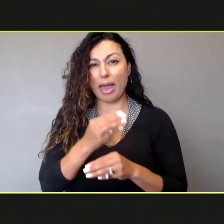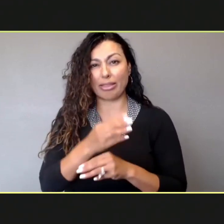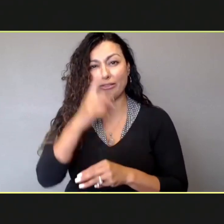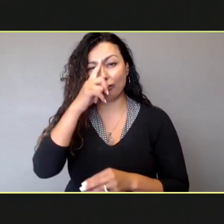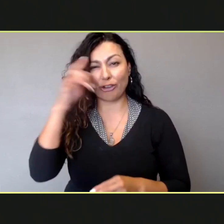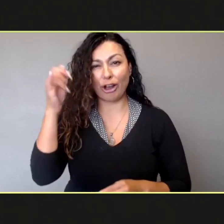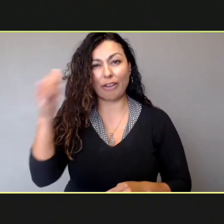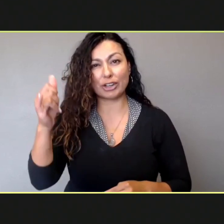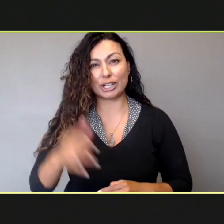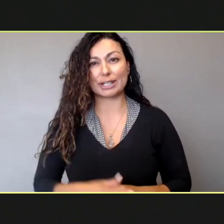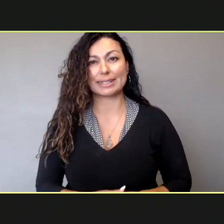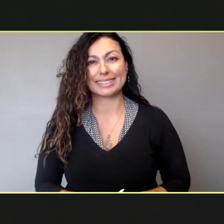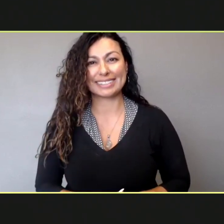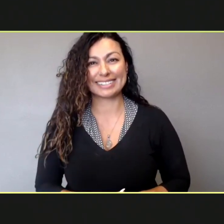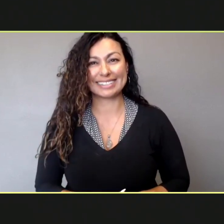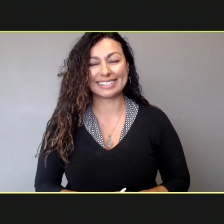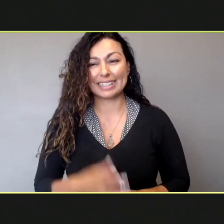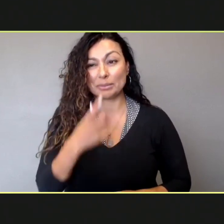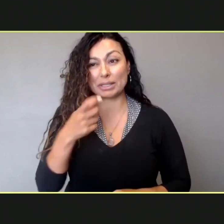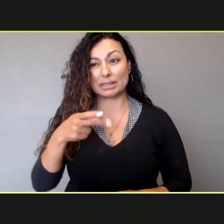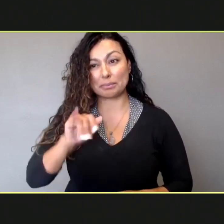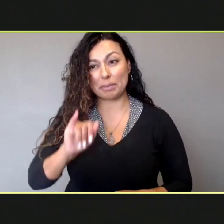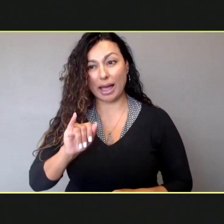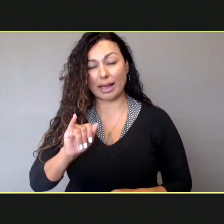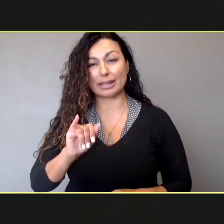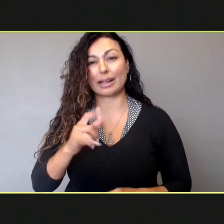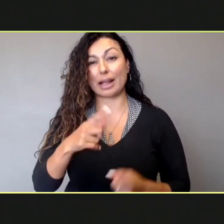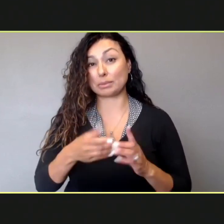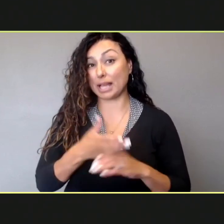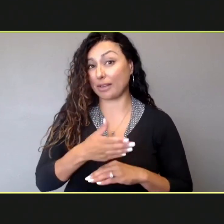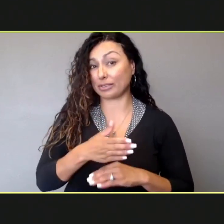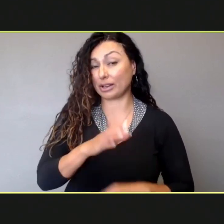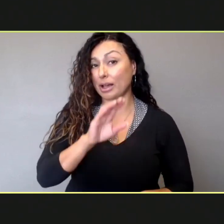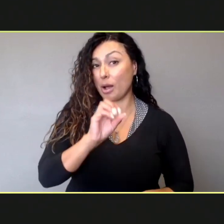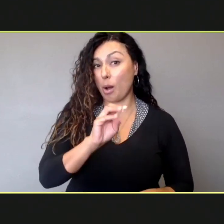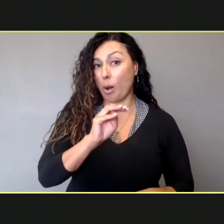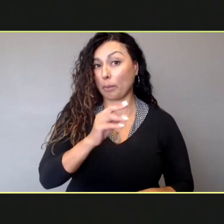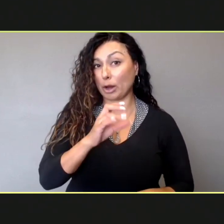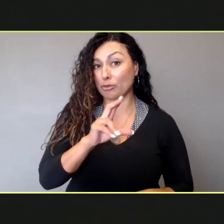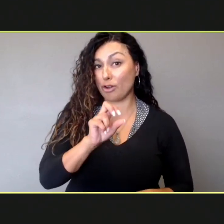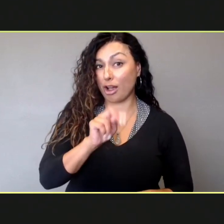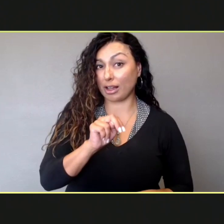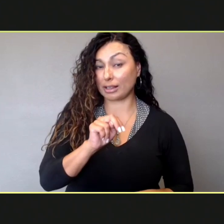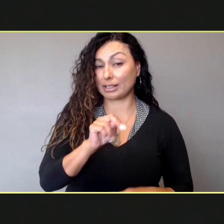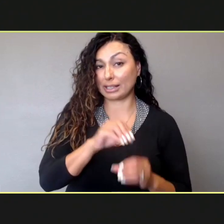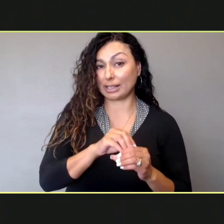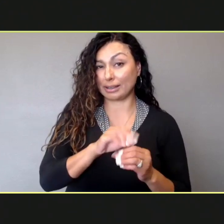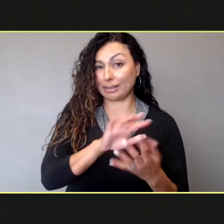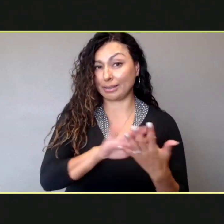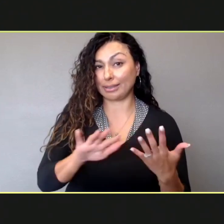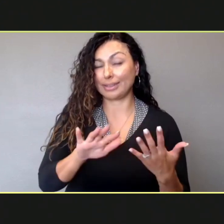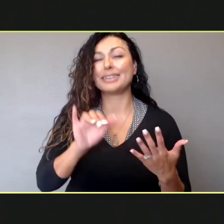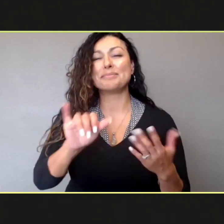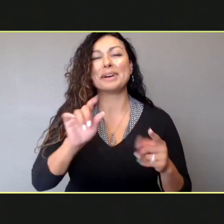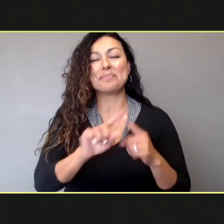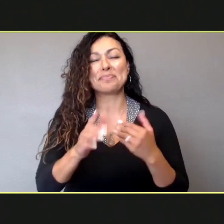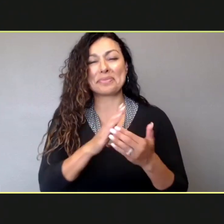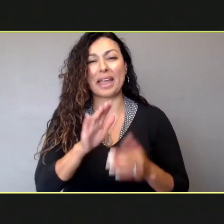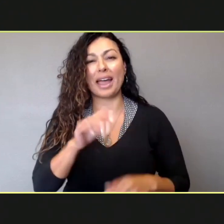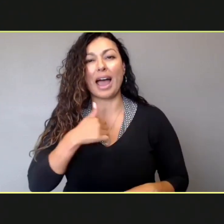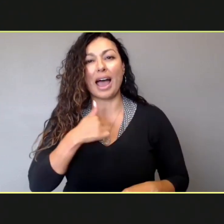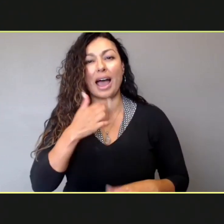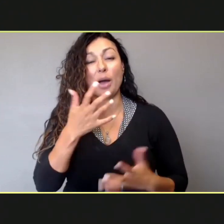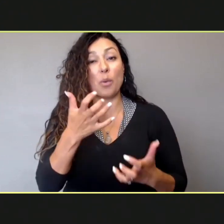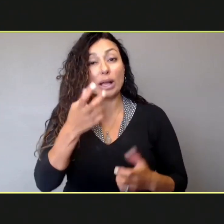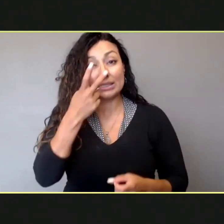But because pi comes after Omicron in the Greek alphabet. But you know, I think what I would like to